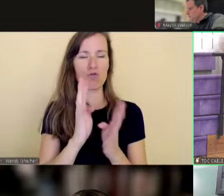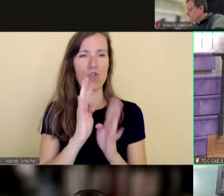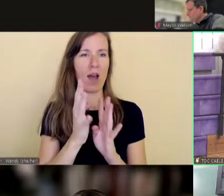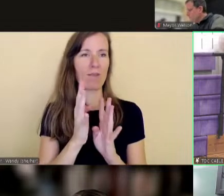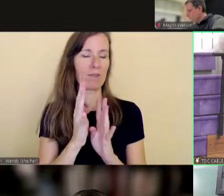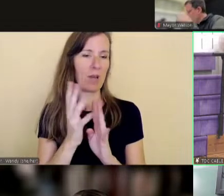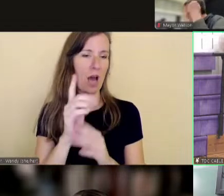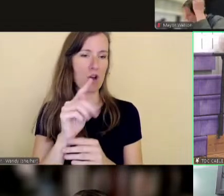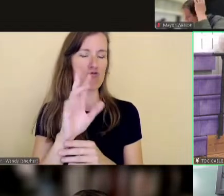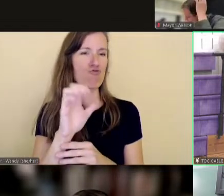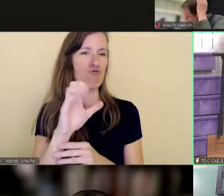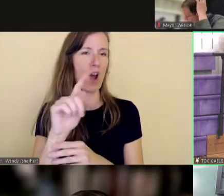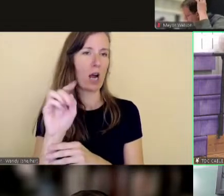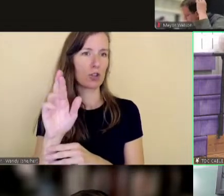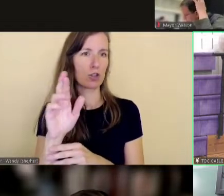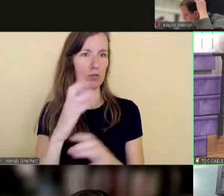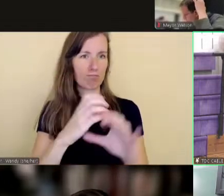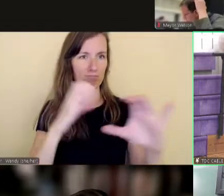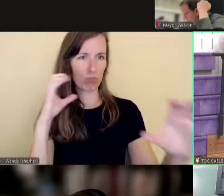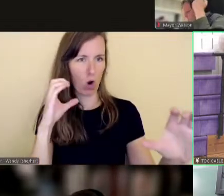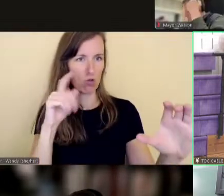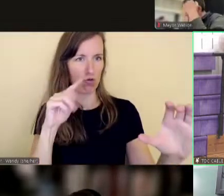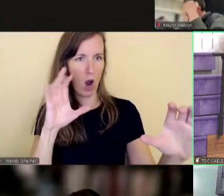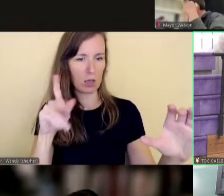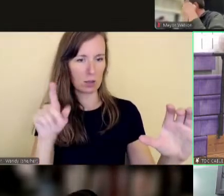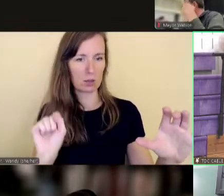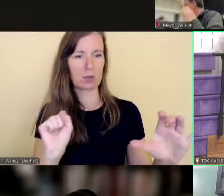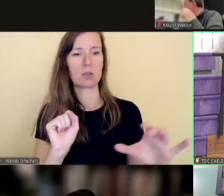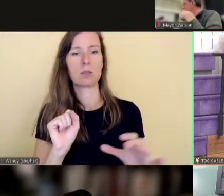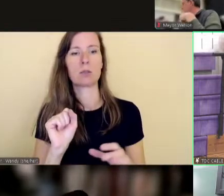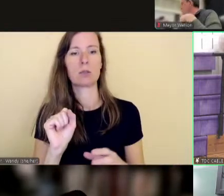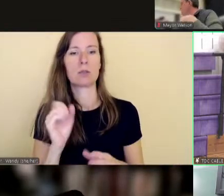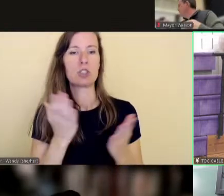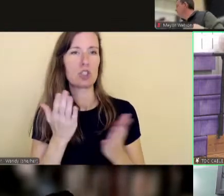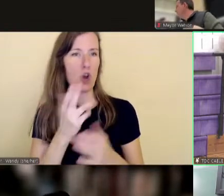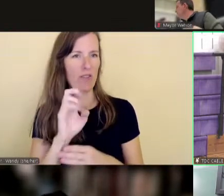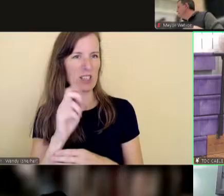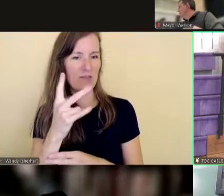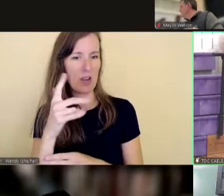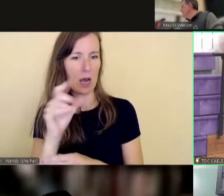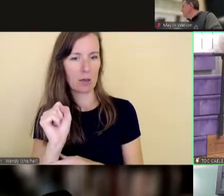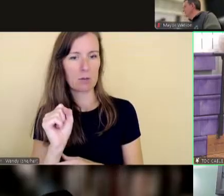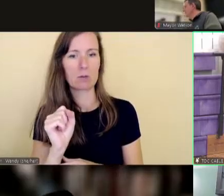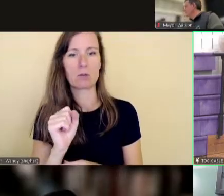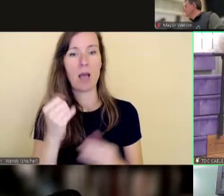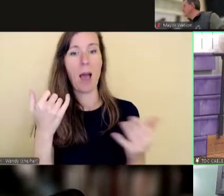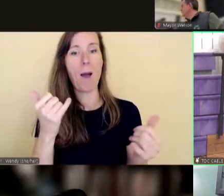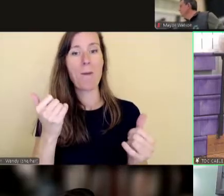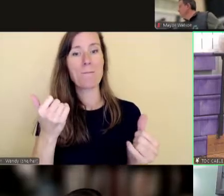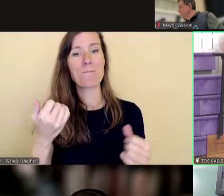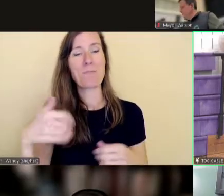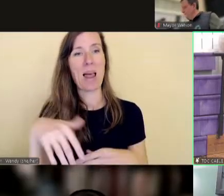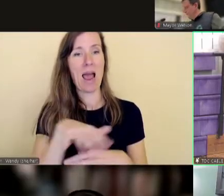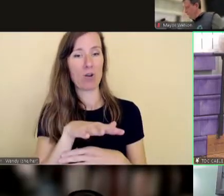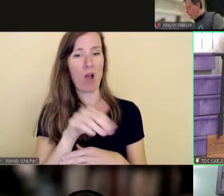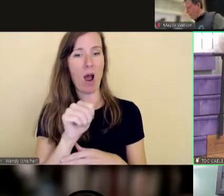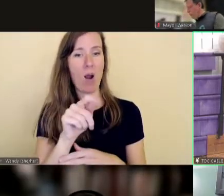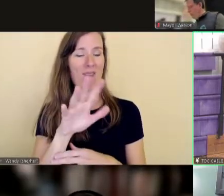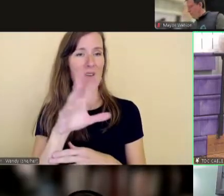5600 may draw youth into traffic unaware of potential danger. If eligible, please consider